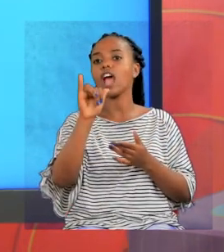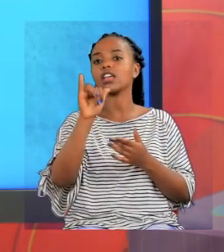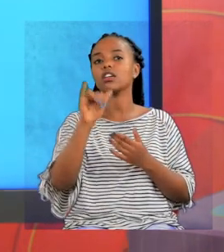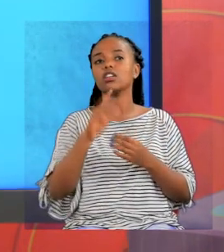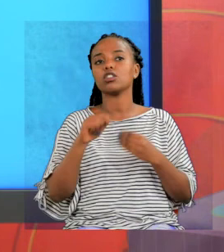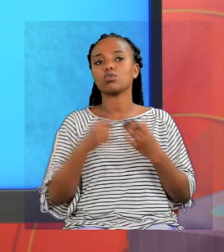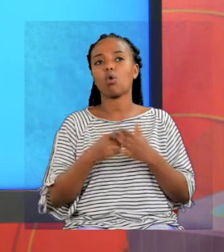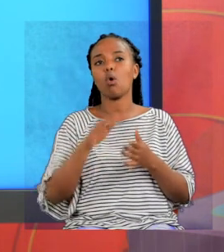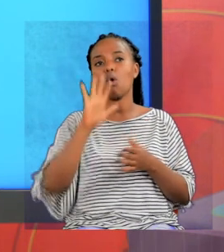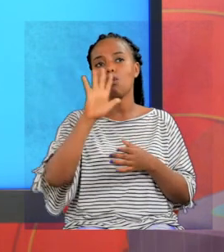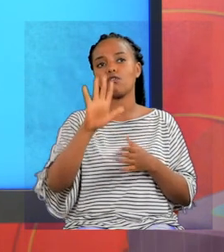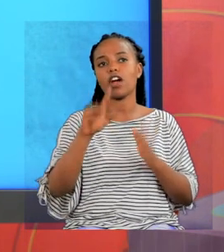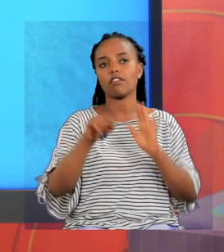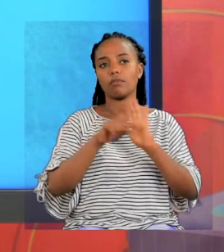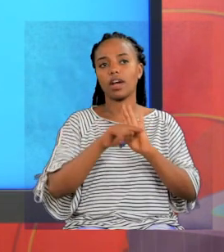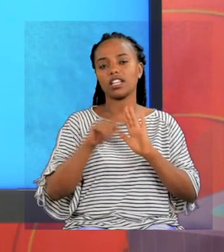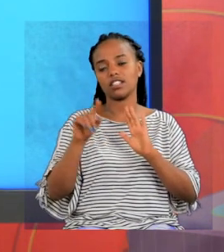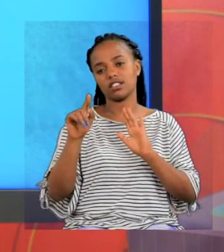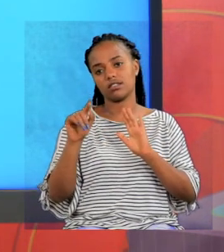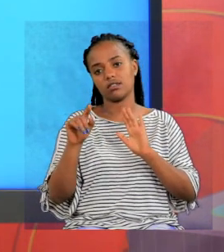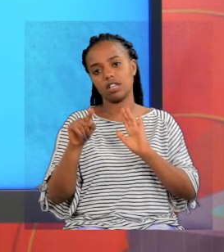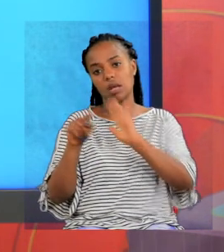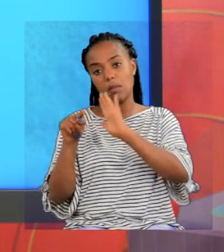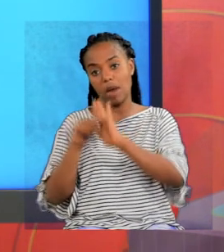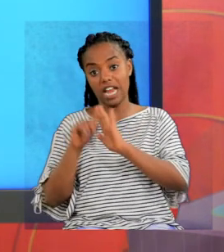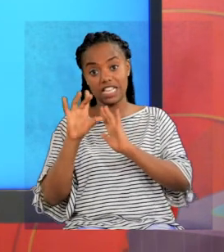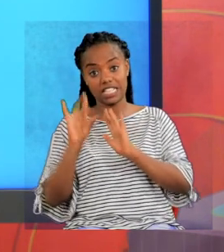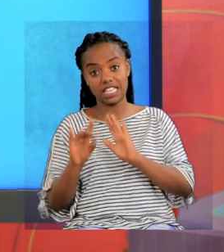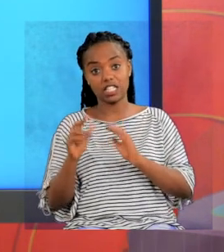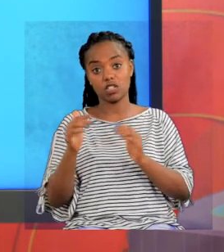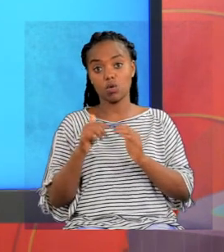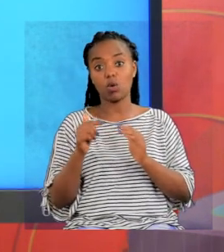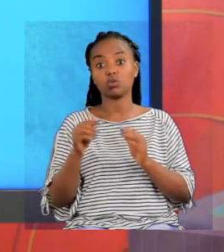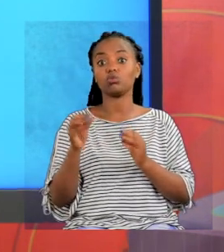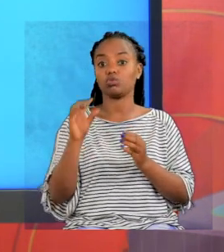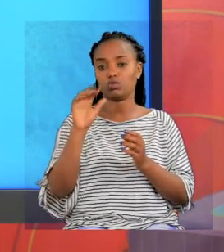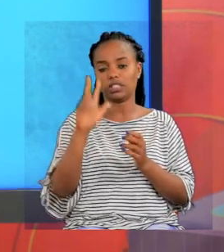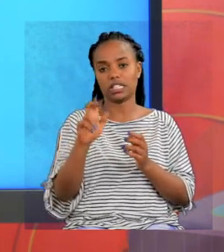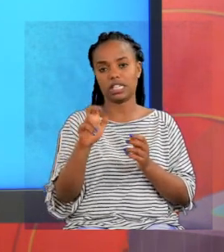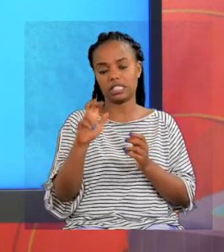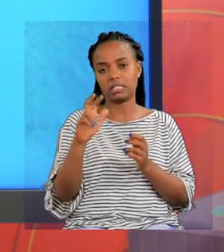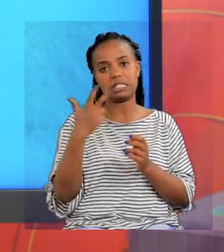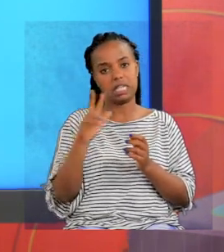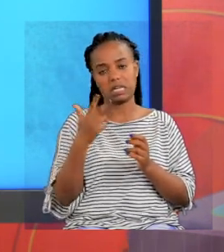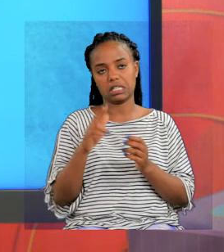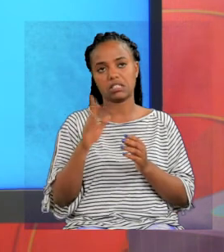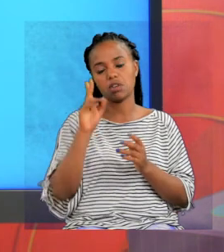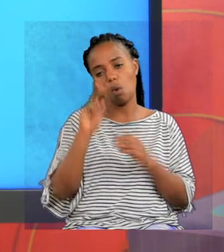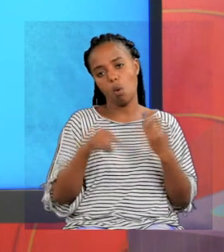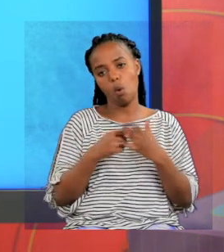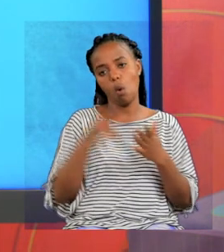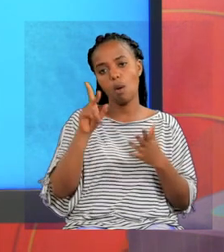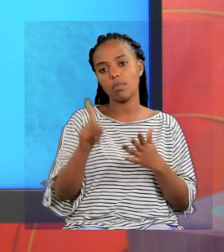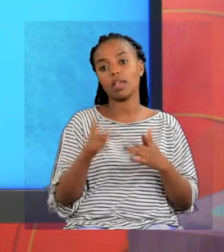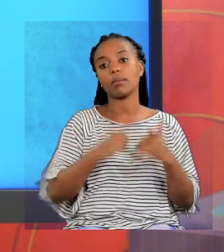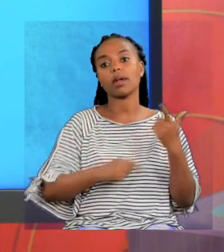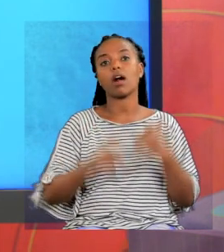5 minus negative 8 is 5 plus 8 is 13. So p becomes 13,